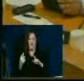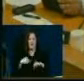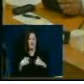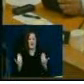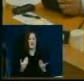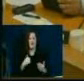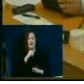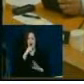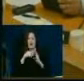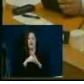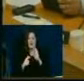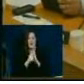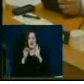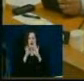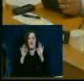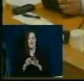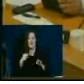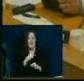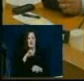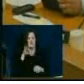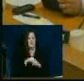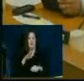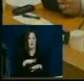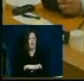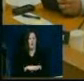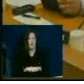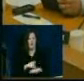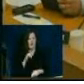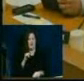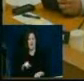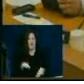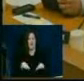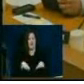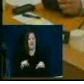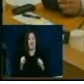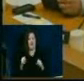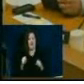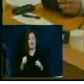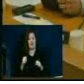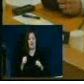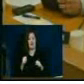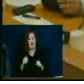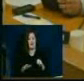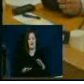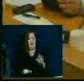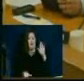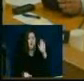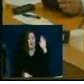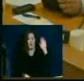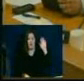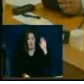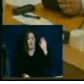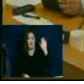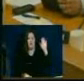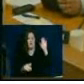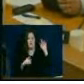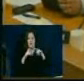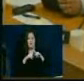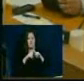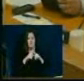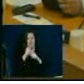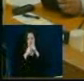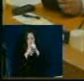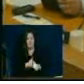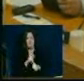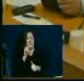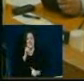not in legal form for us to vote on. Now, it's taking the oath of office to abide by the